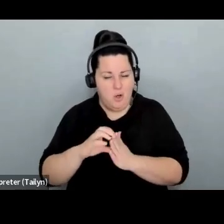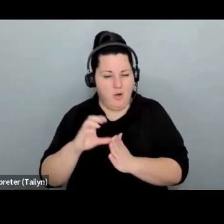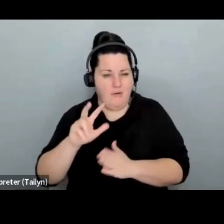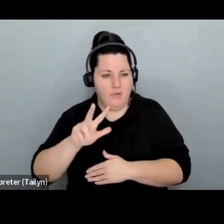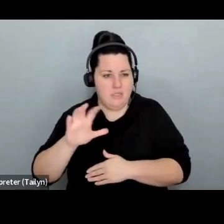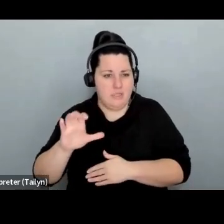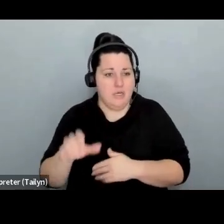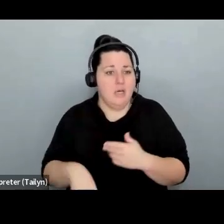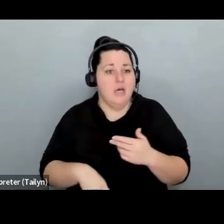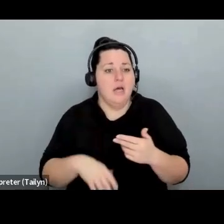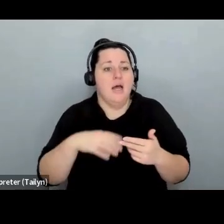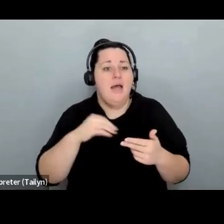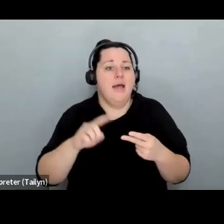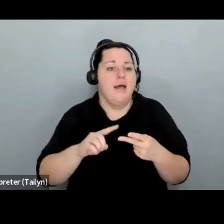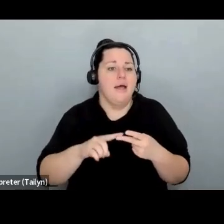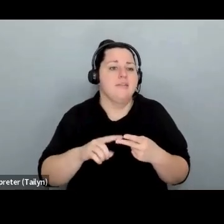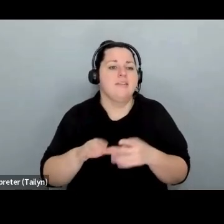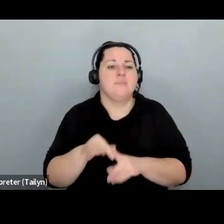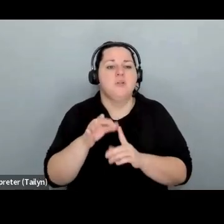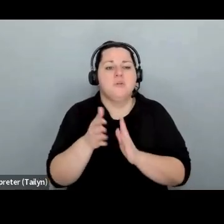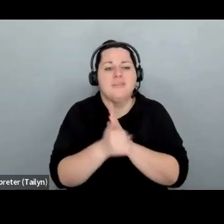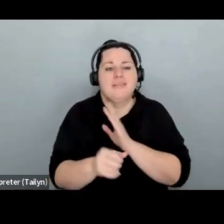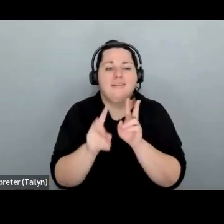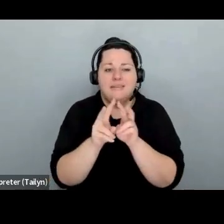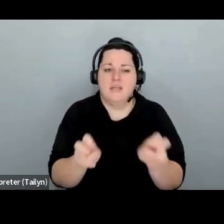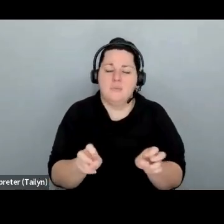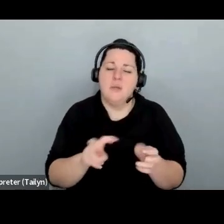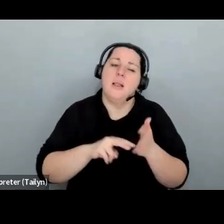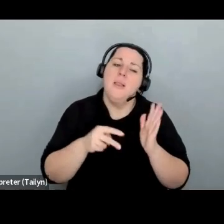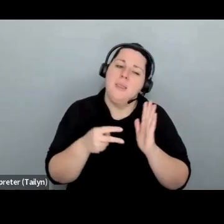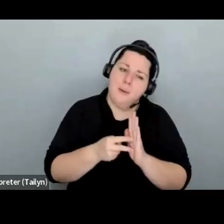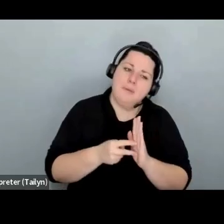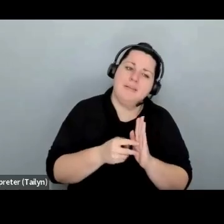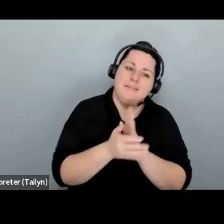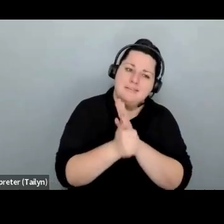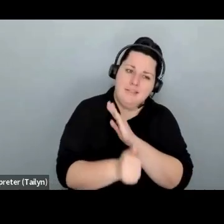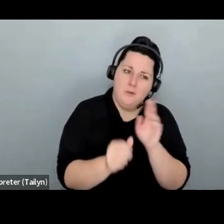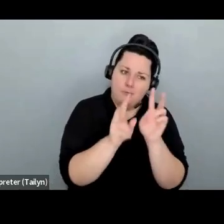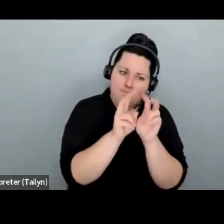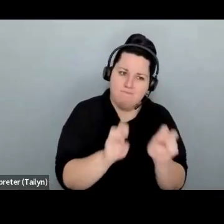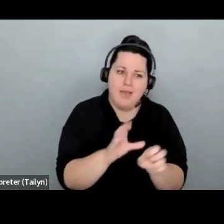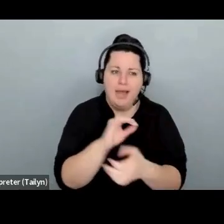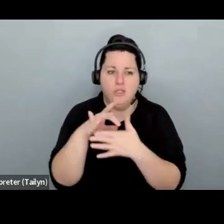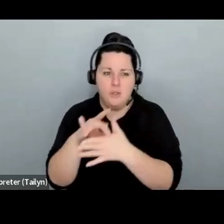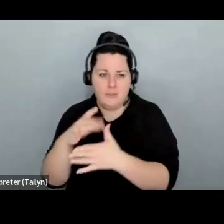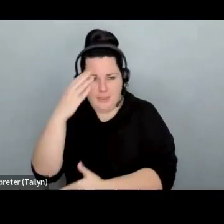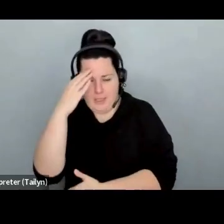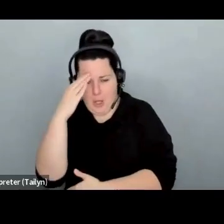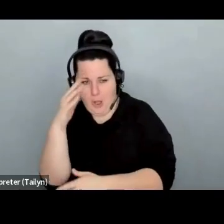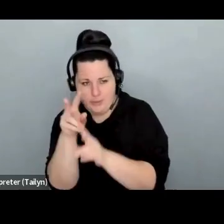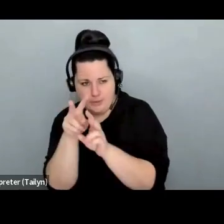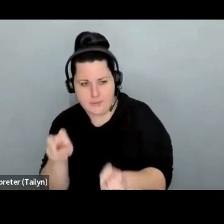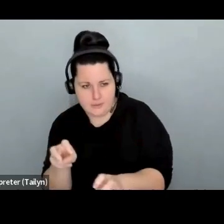special skills assessment that evaluates skills aligned with content knowledge as described in